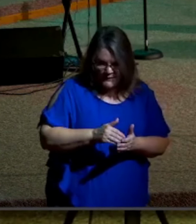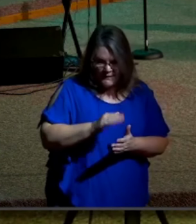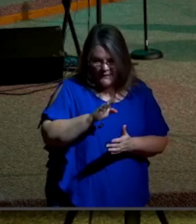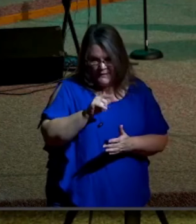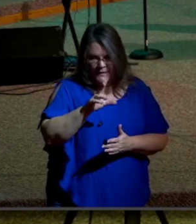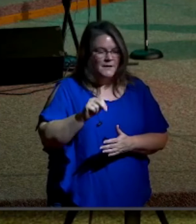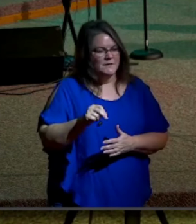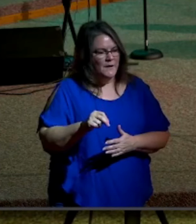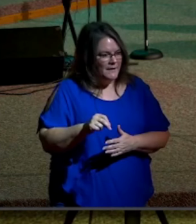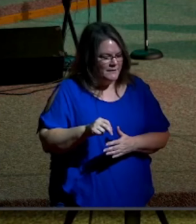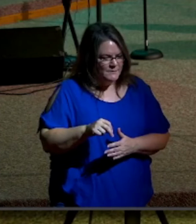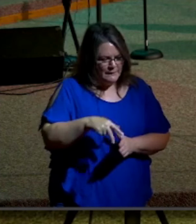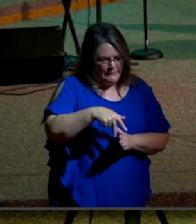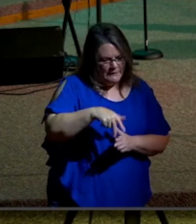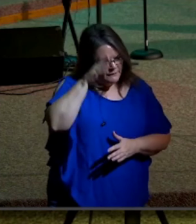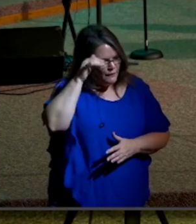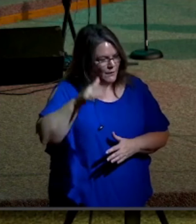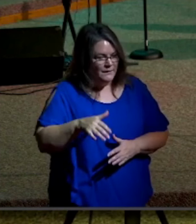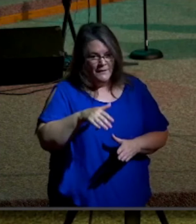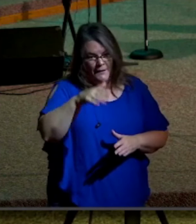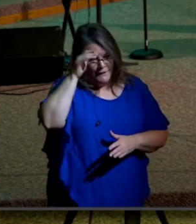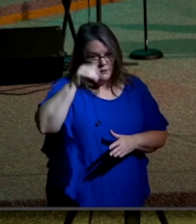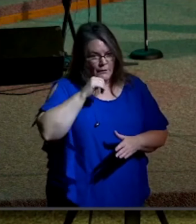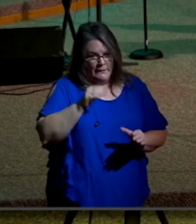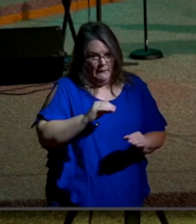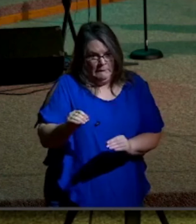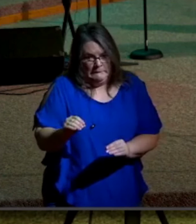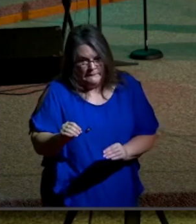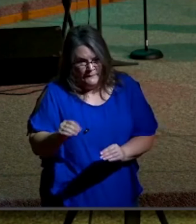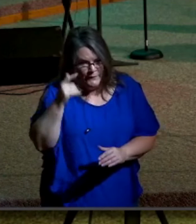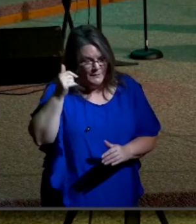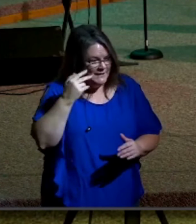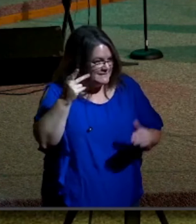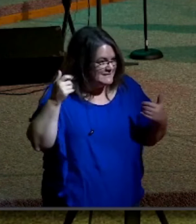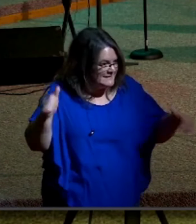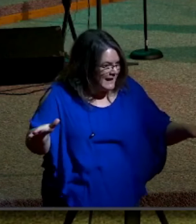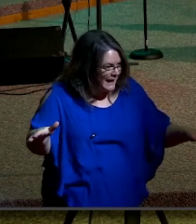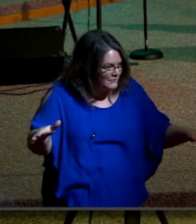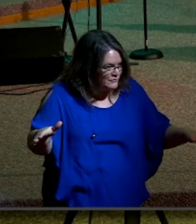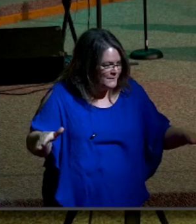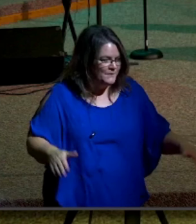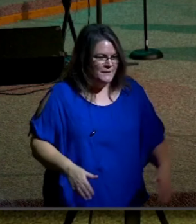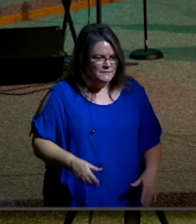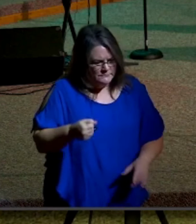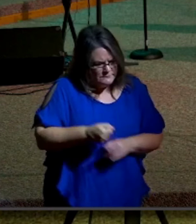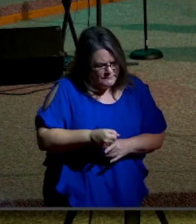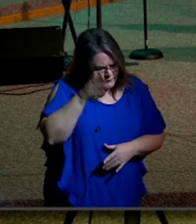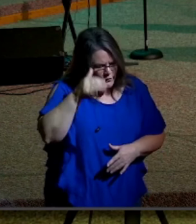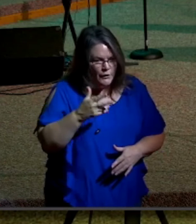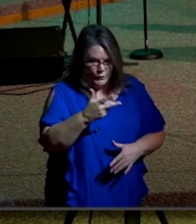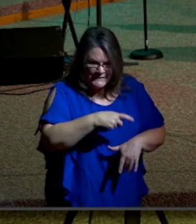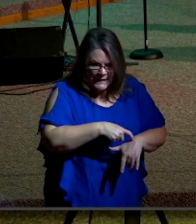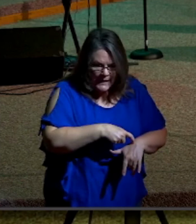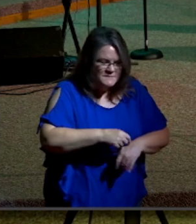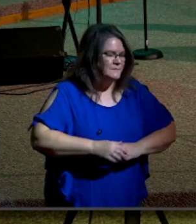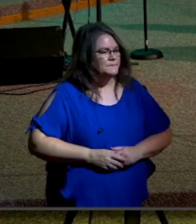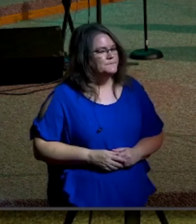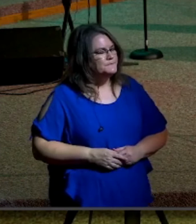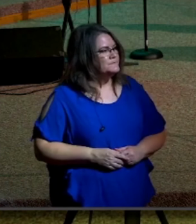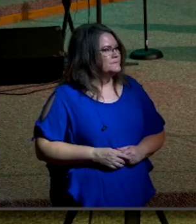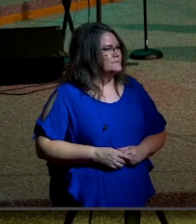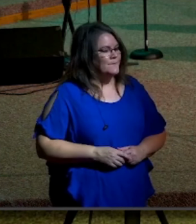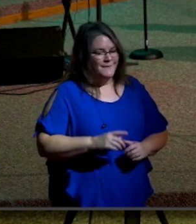donkey doesn't go forward because of the angel. So Balaam ended up striking the donkey three times. Verse 29. And Balaam